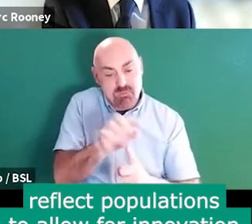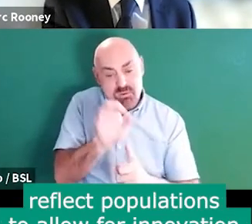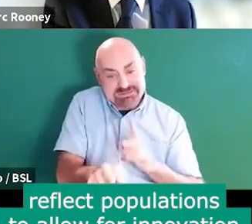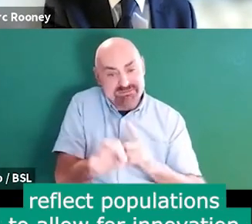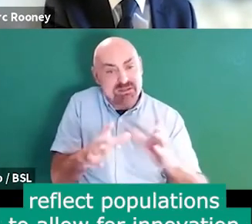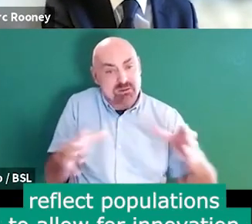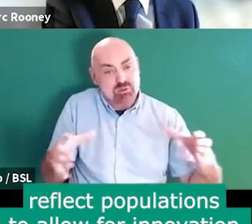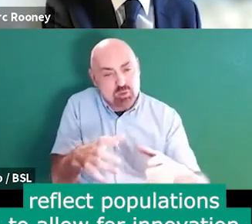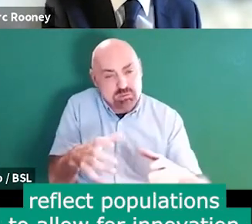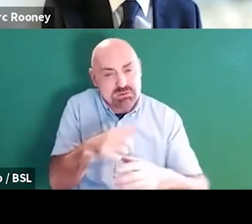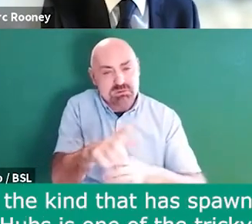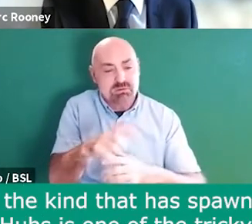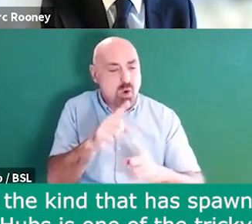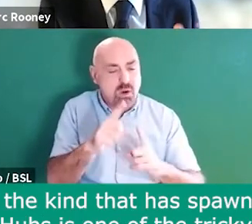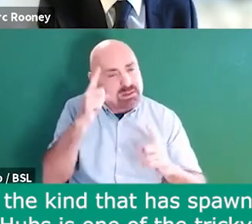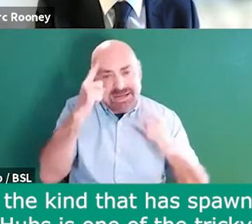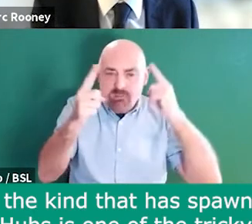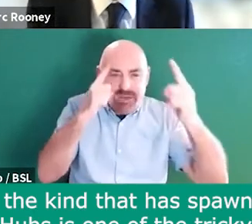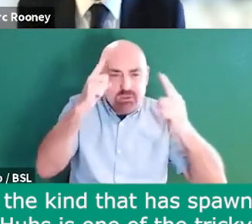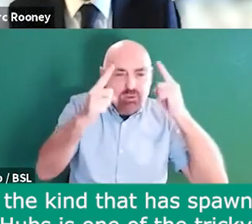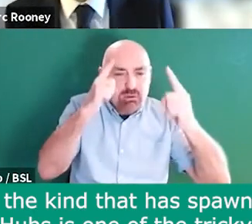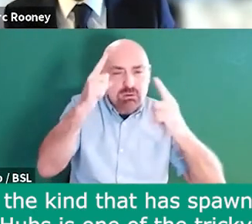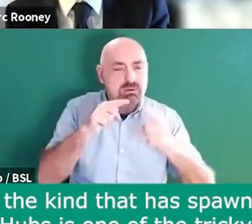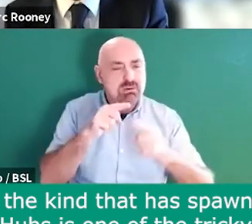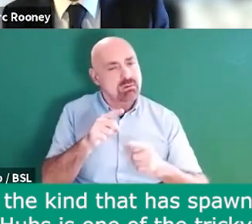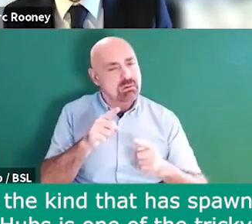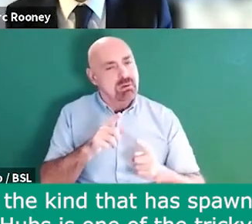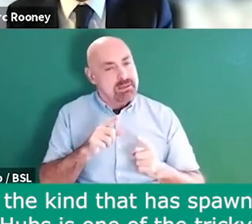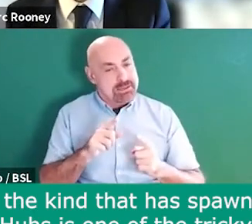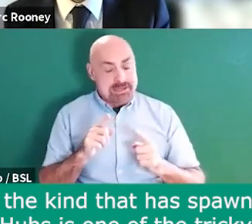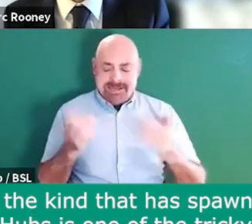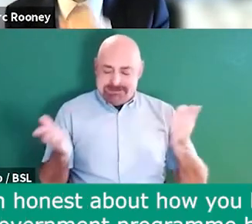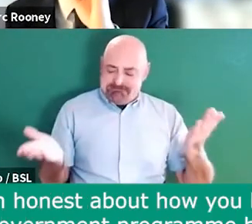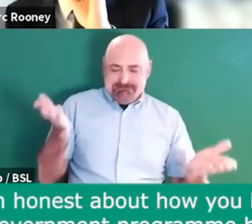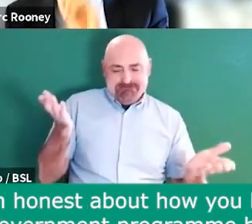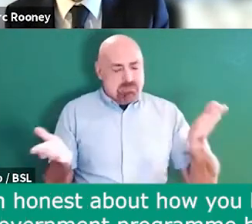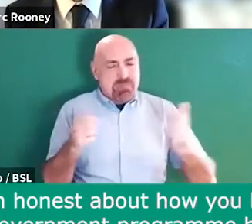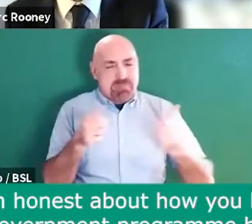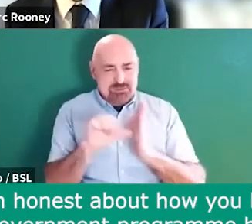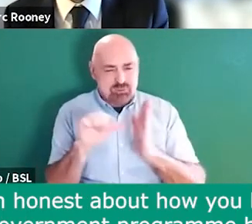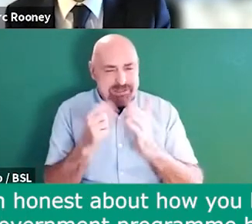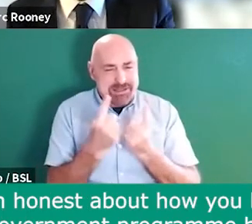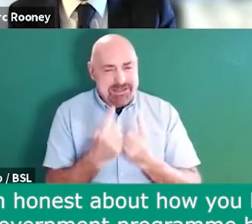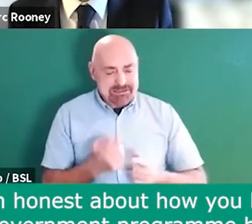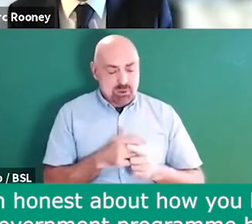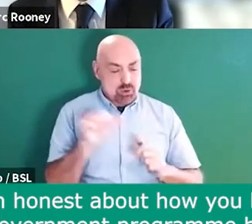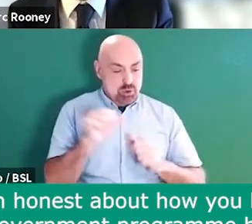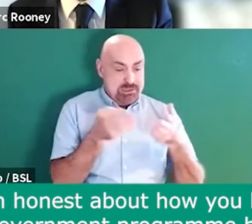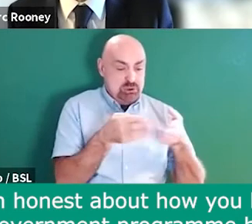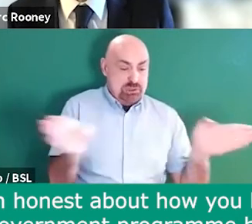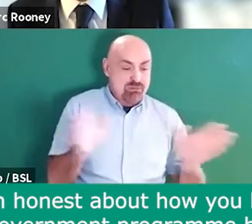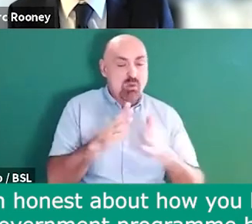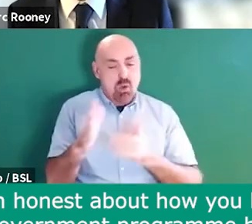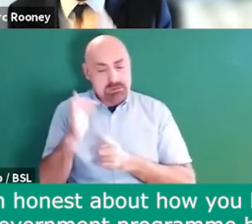allow for innovation, and the kind that has spawned family hubs is one of the sort of tricky things, if I'm being completely honest, about how you